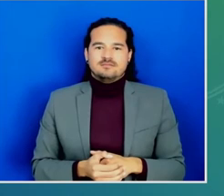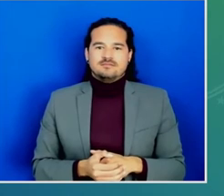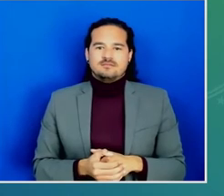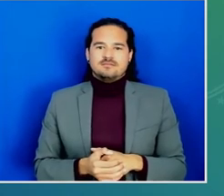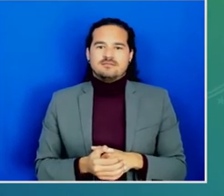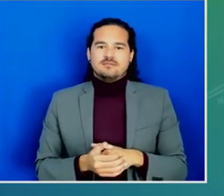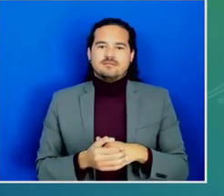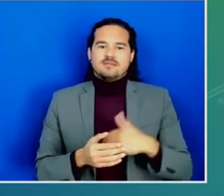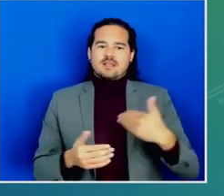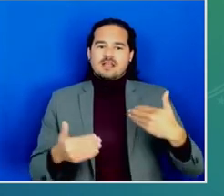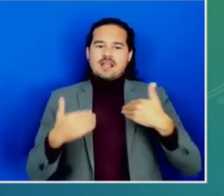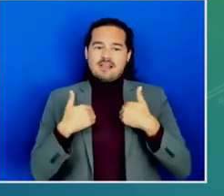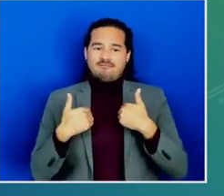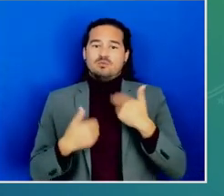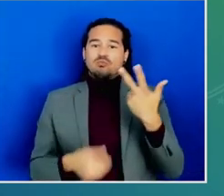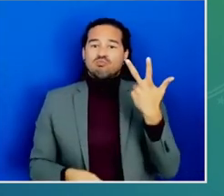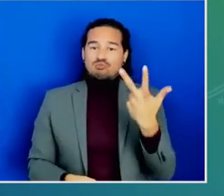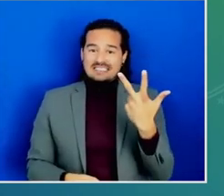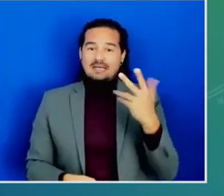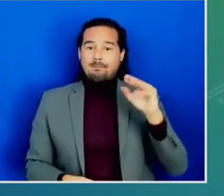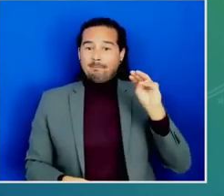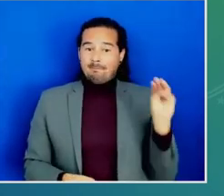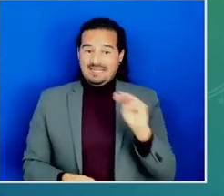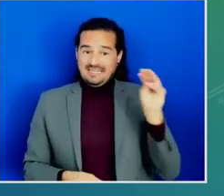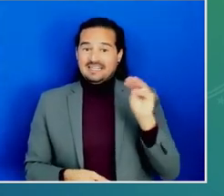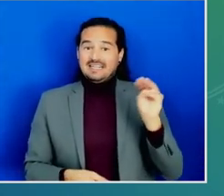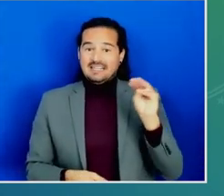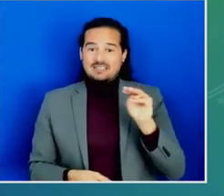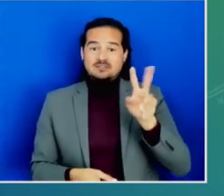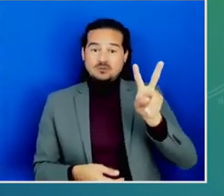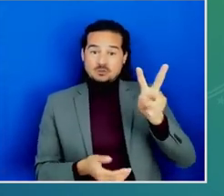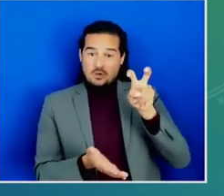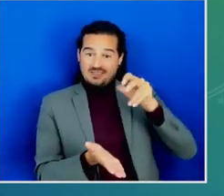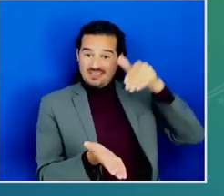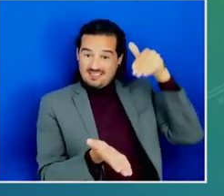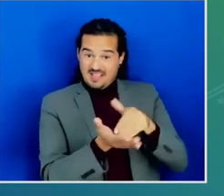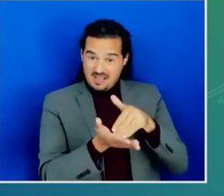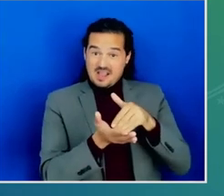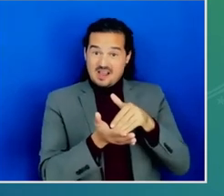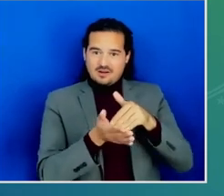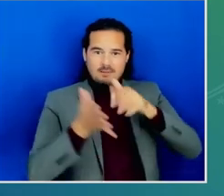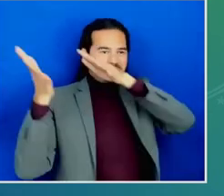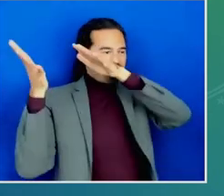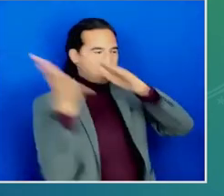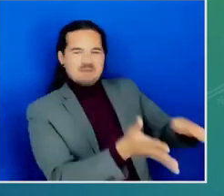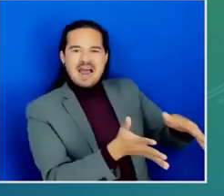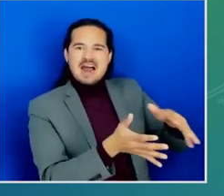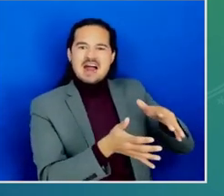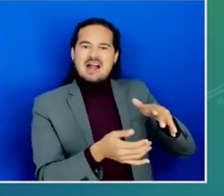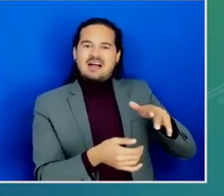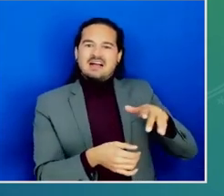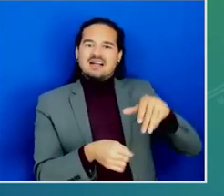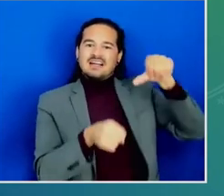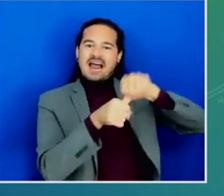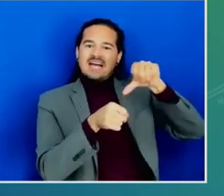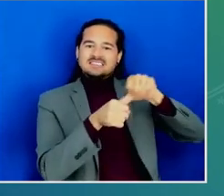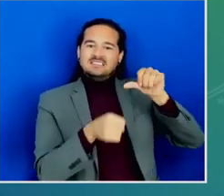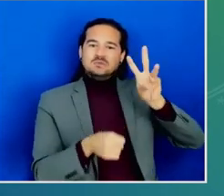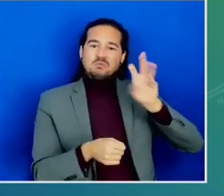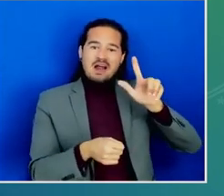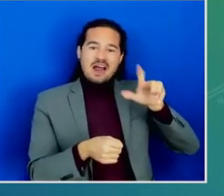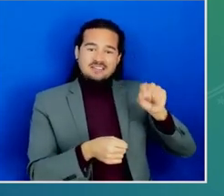3,200,000 abandoned oil and gas wells that the EPA says pose an ongoing threat to the health and safety of